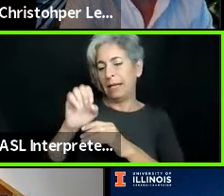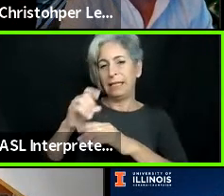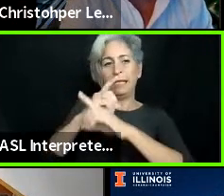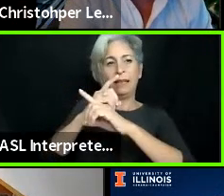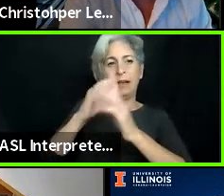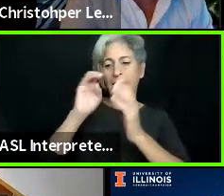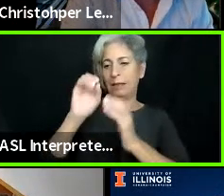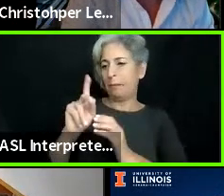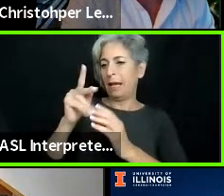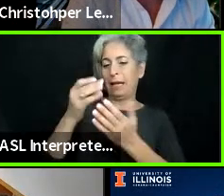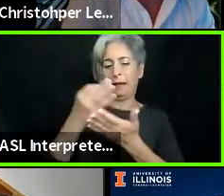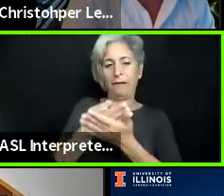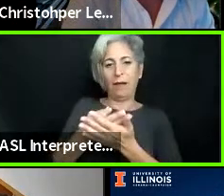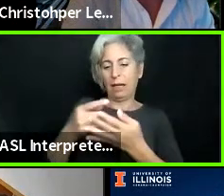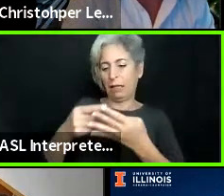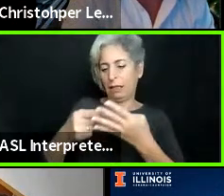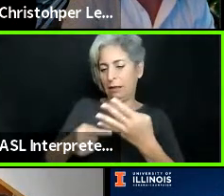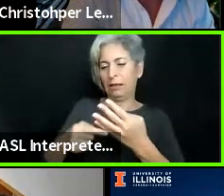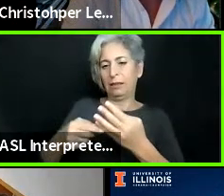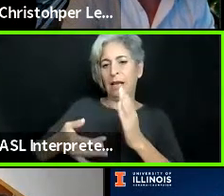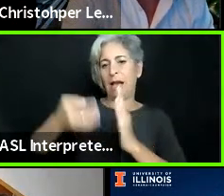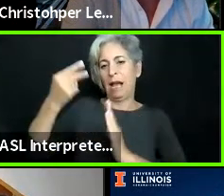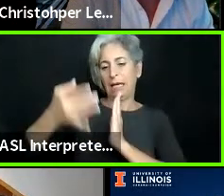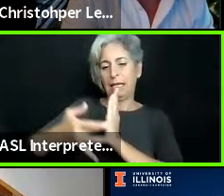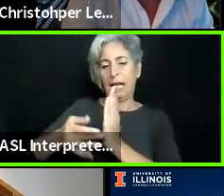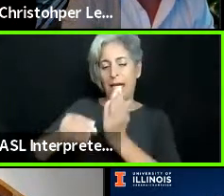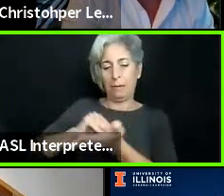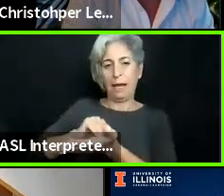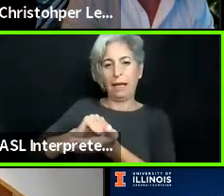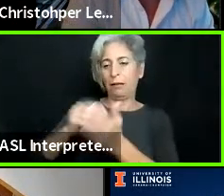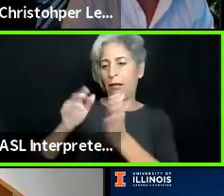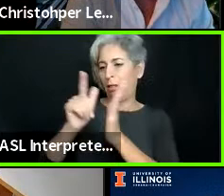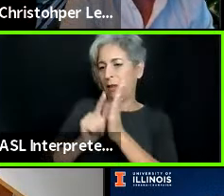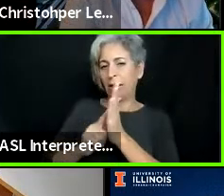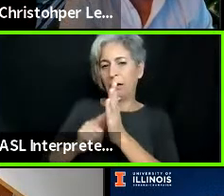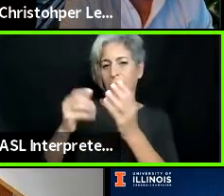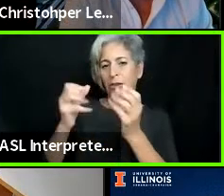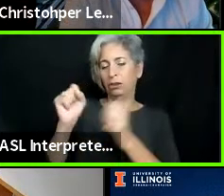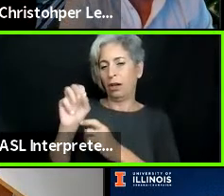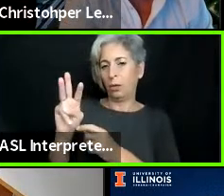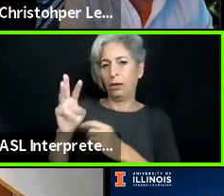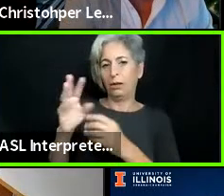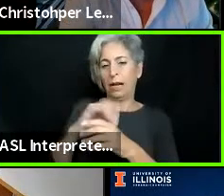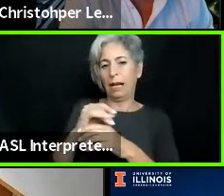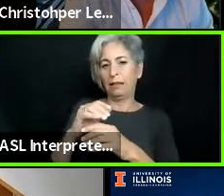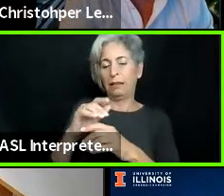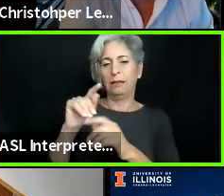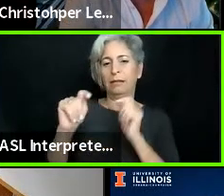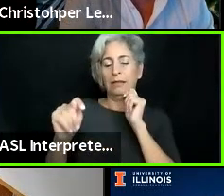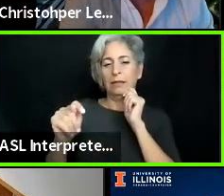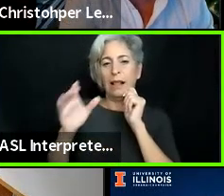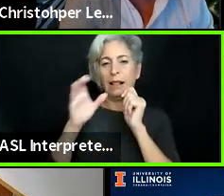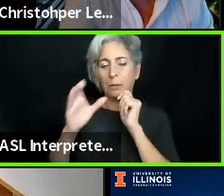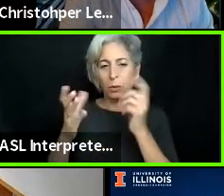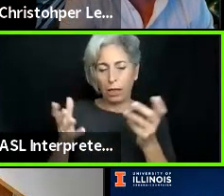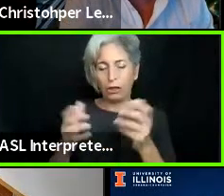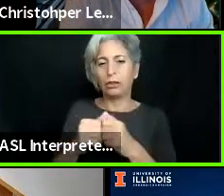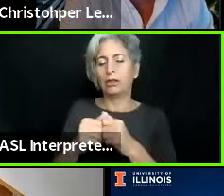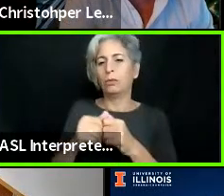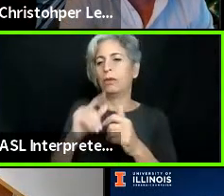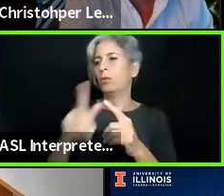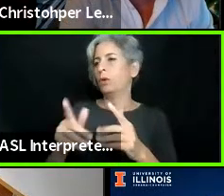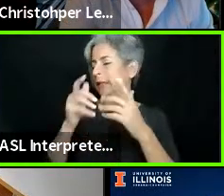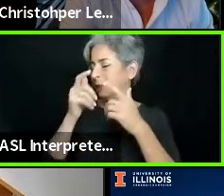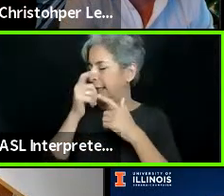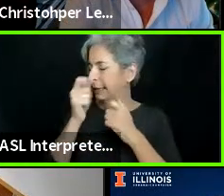banking, finance, high tech, medical, legal, software, and telecommunications. So we have a very